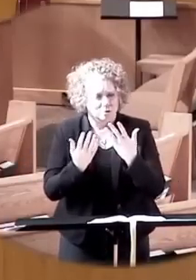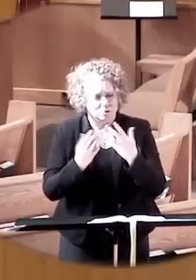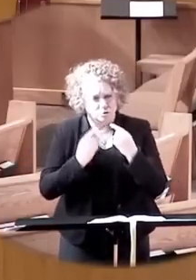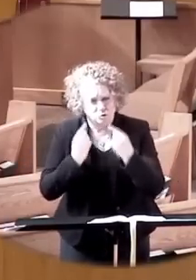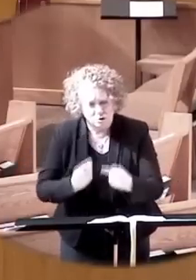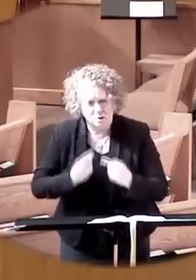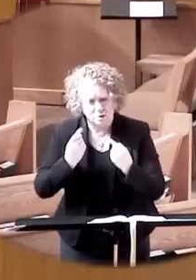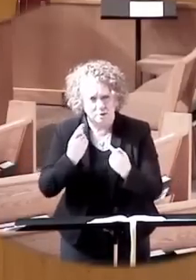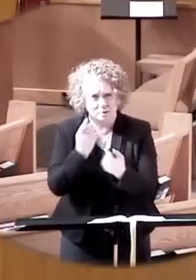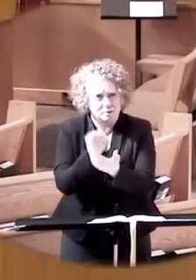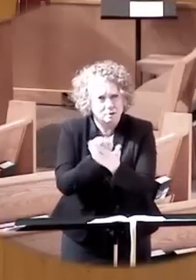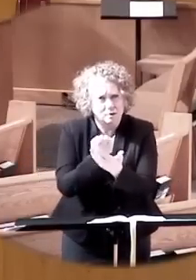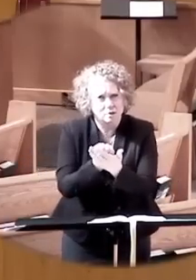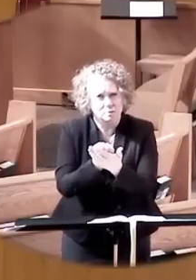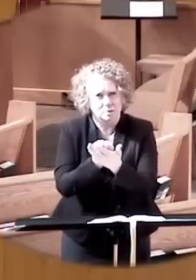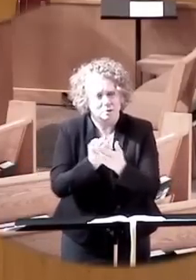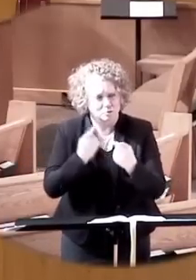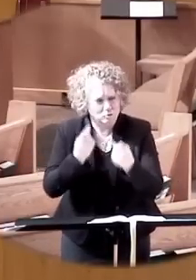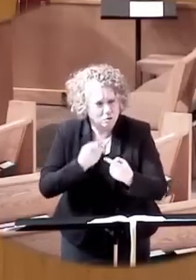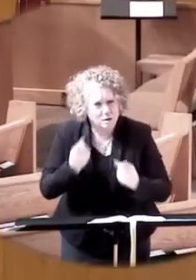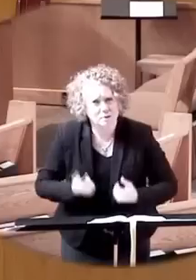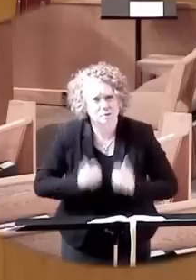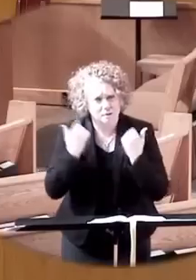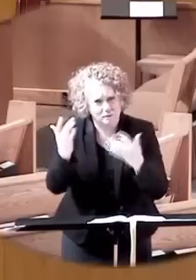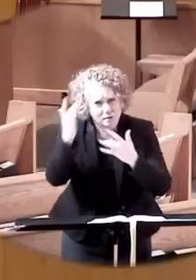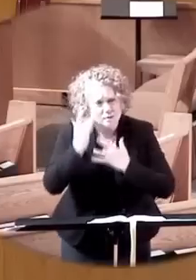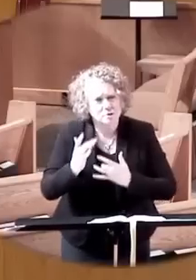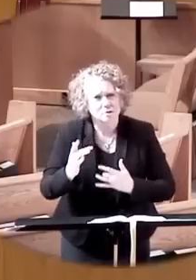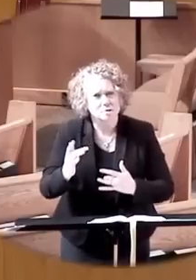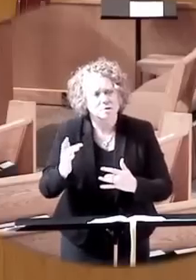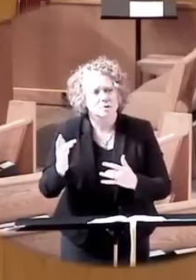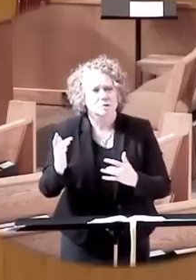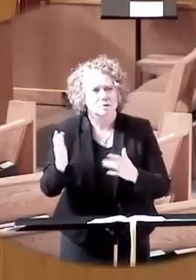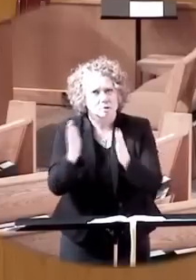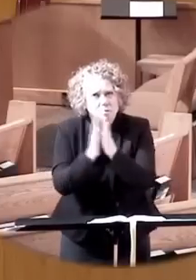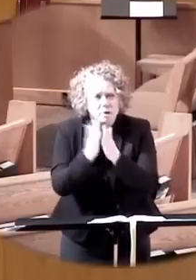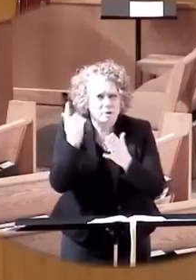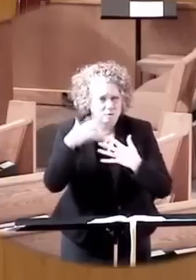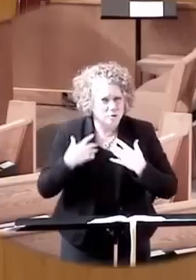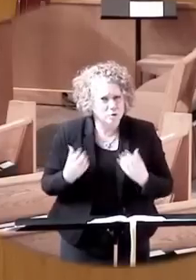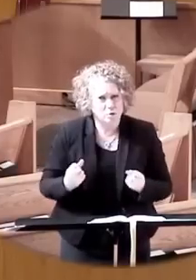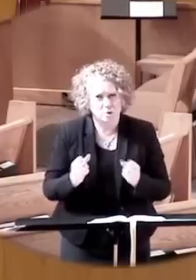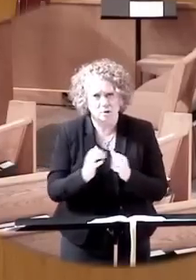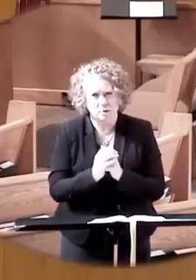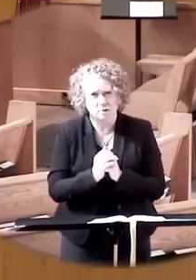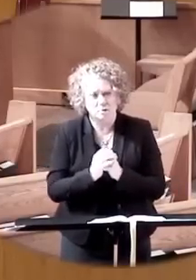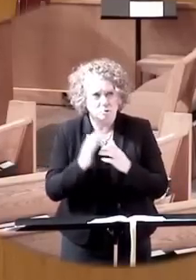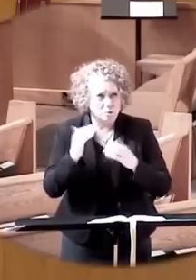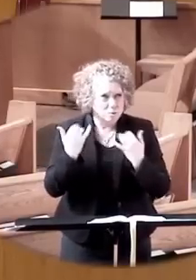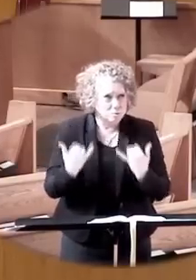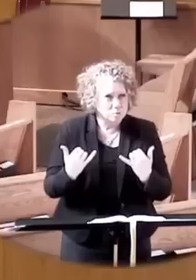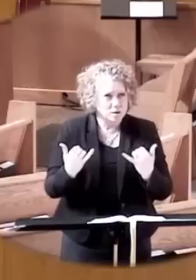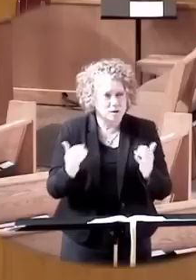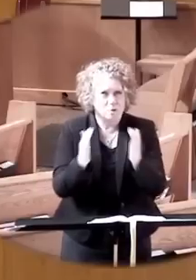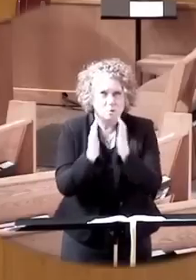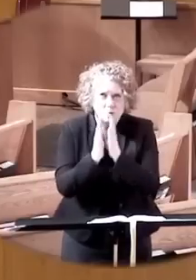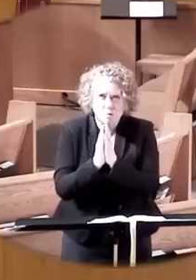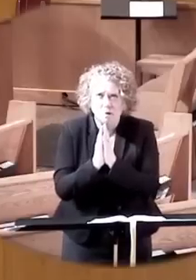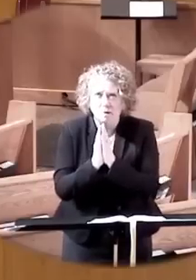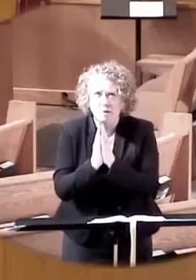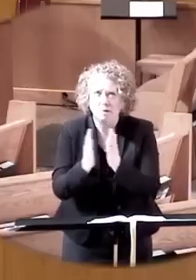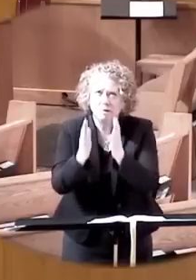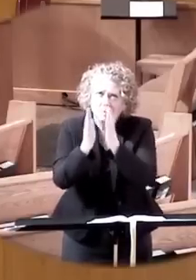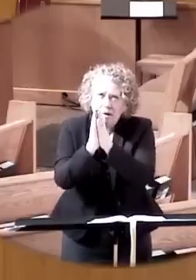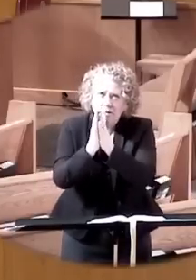the struggle to find a cure. So let us bring our prayer and praise to the Lord this night and seek his merciful